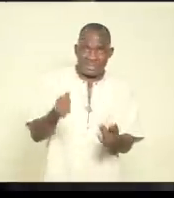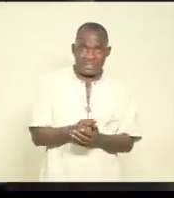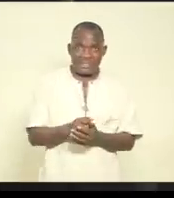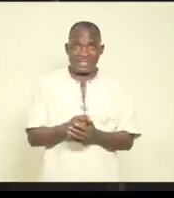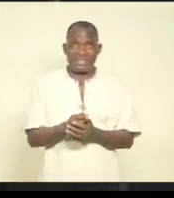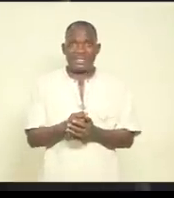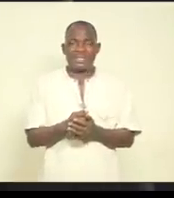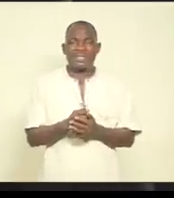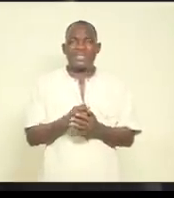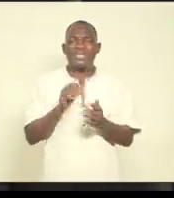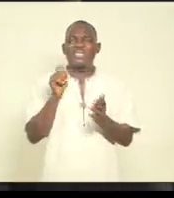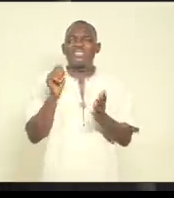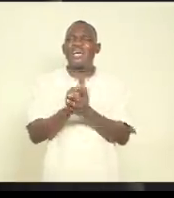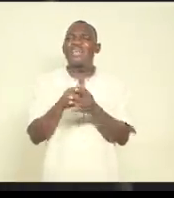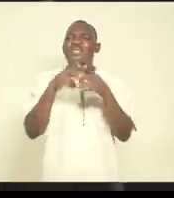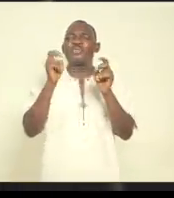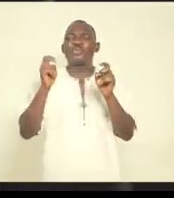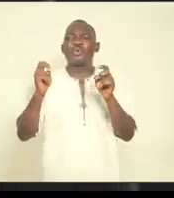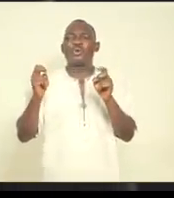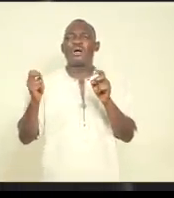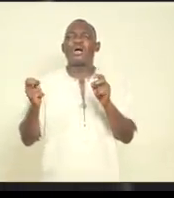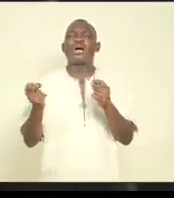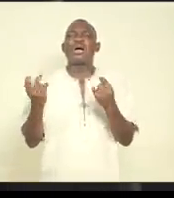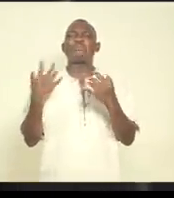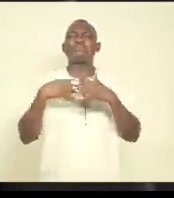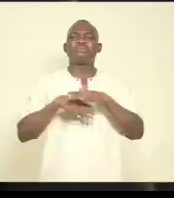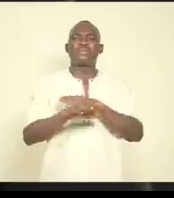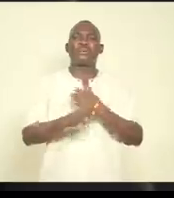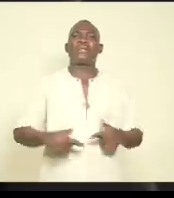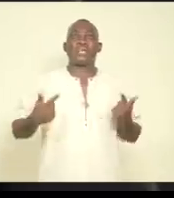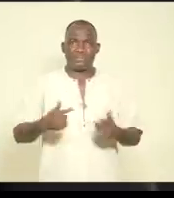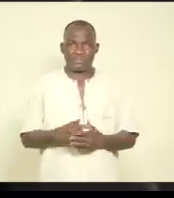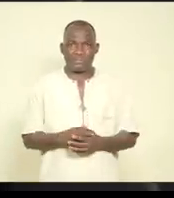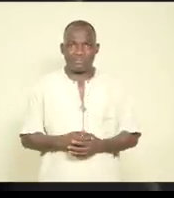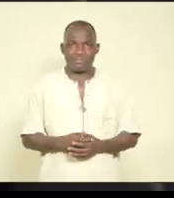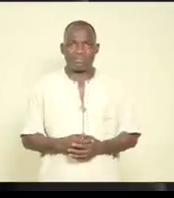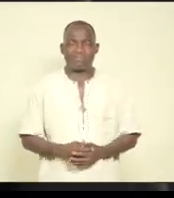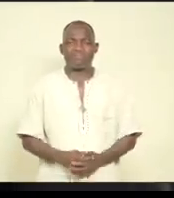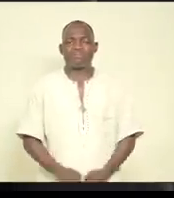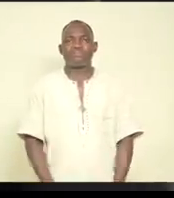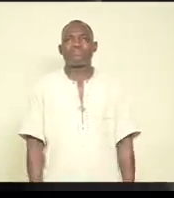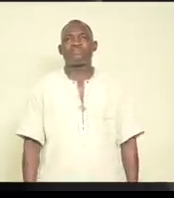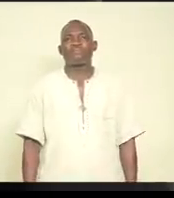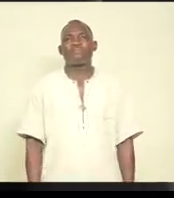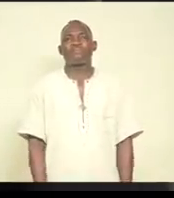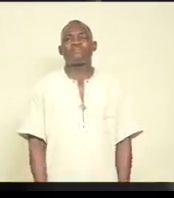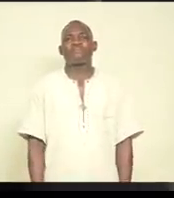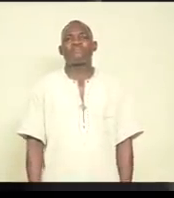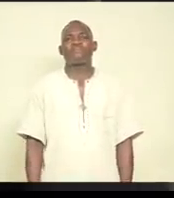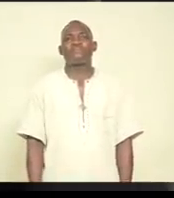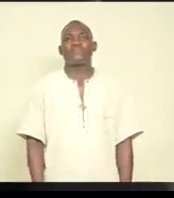You know, one way or the other, we'll get this document. But you just choose to make things tough.